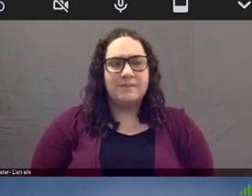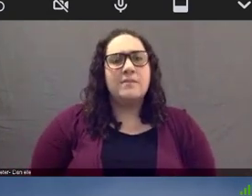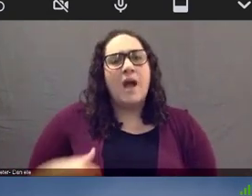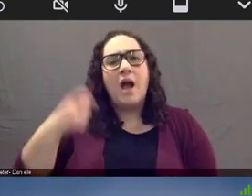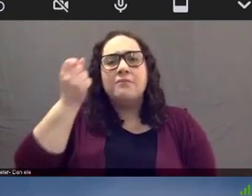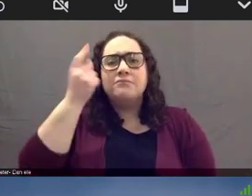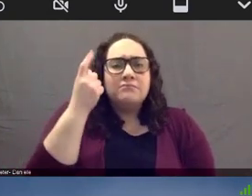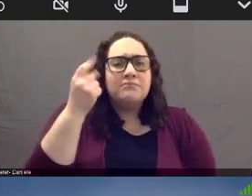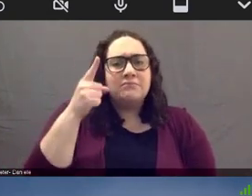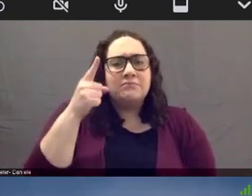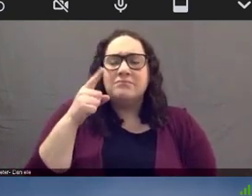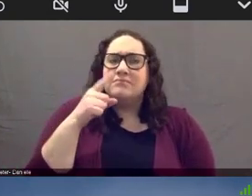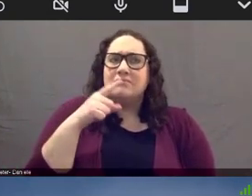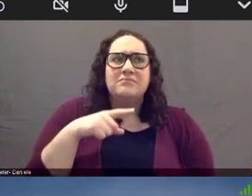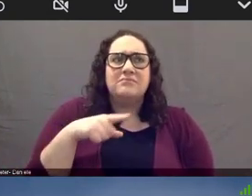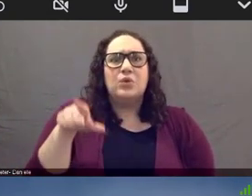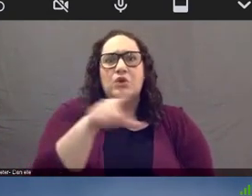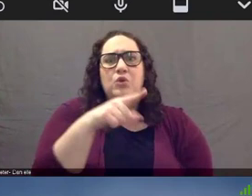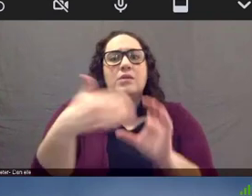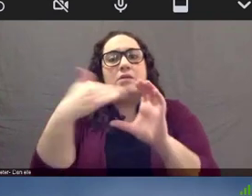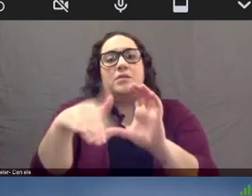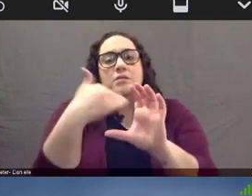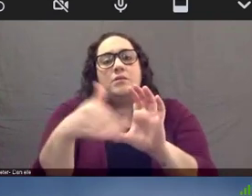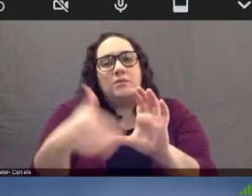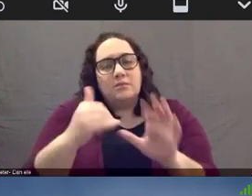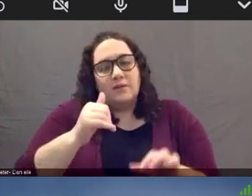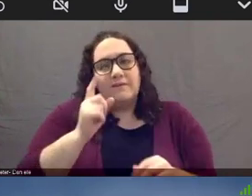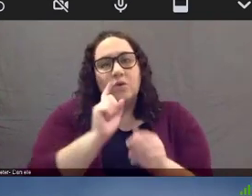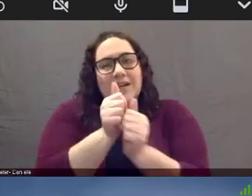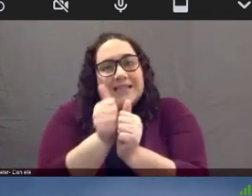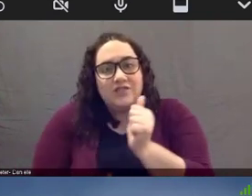a lot for different classes.